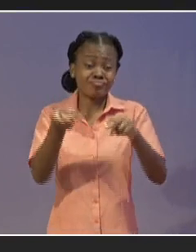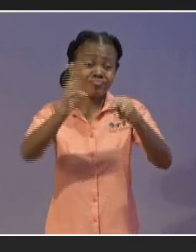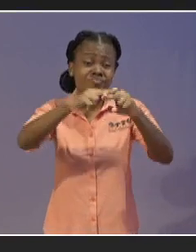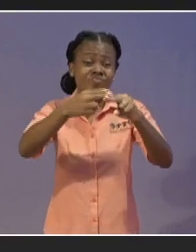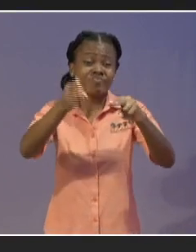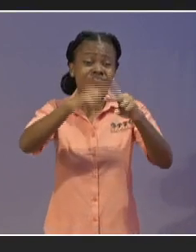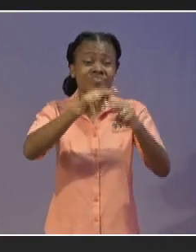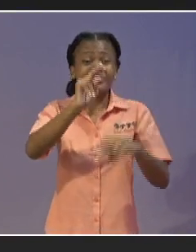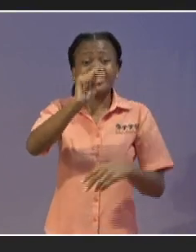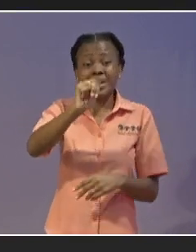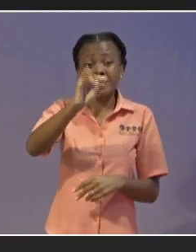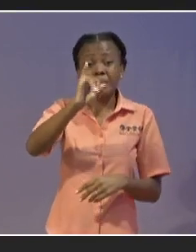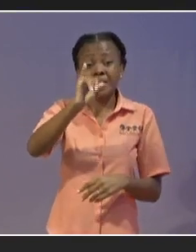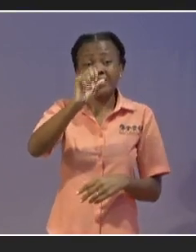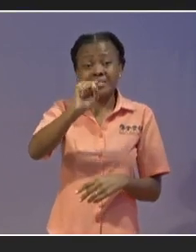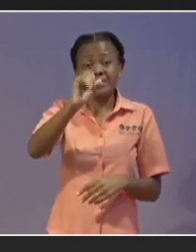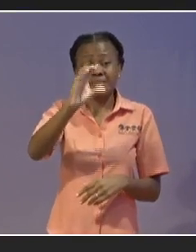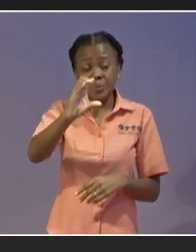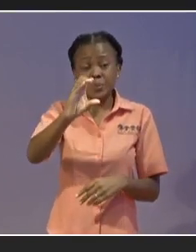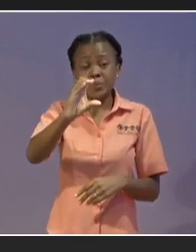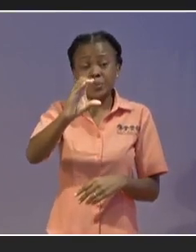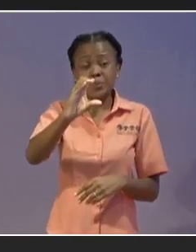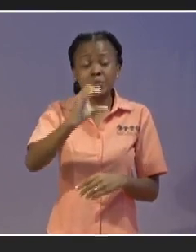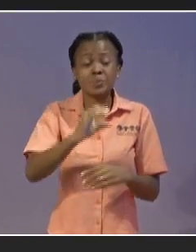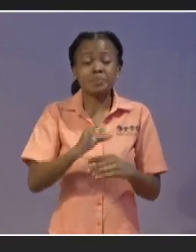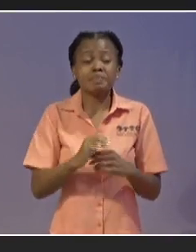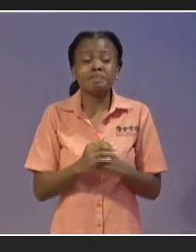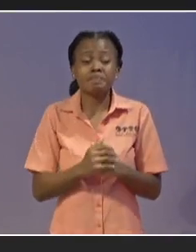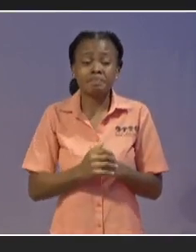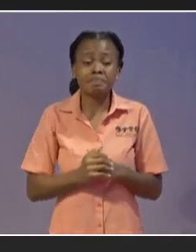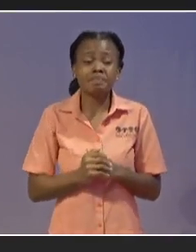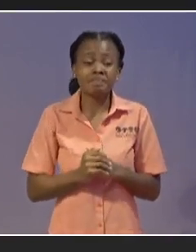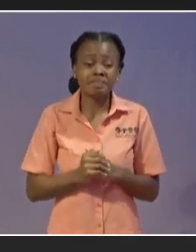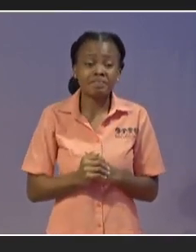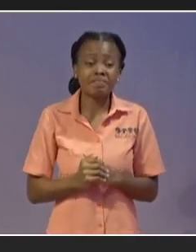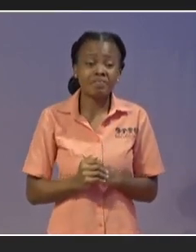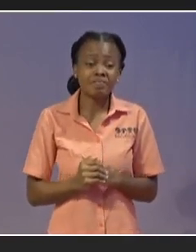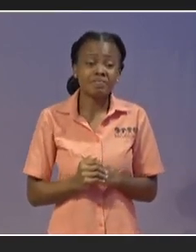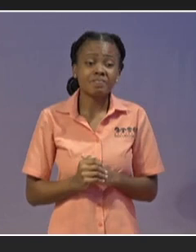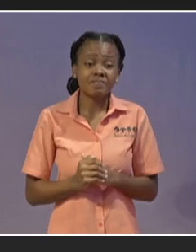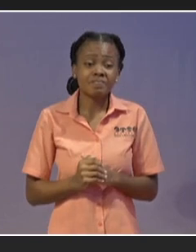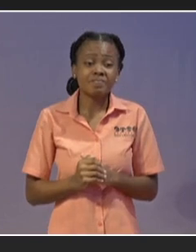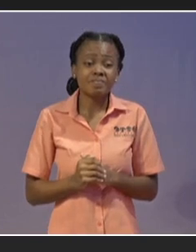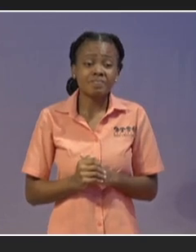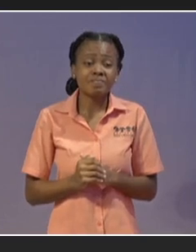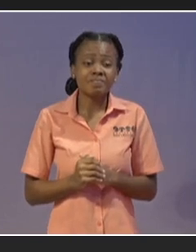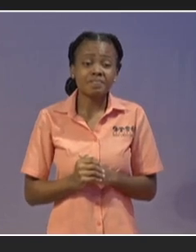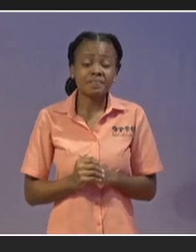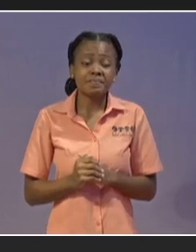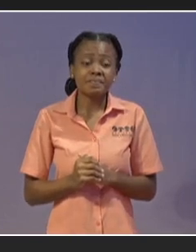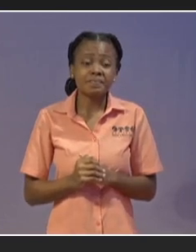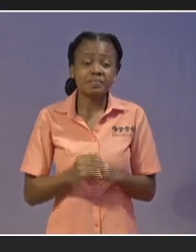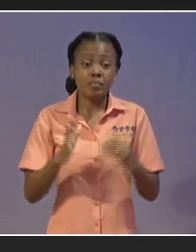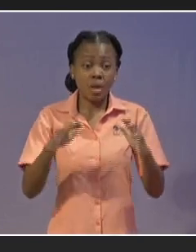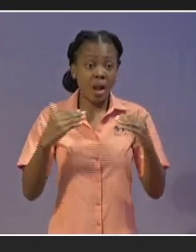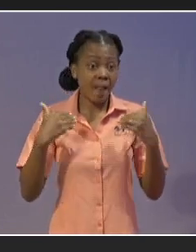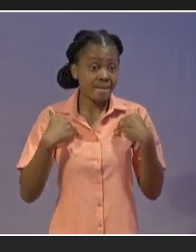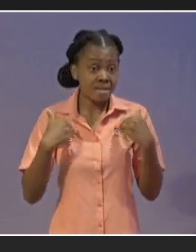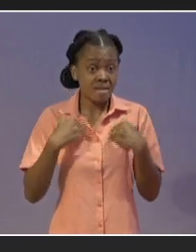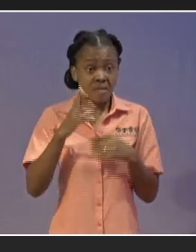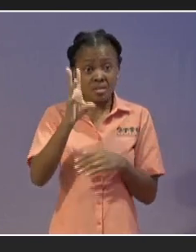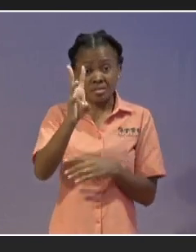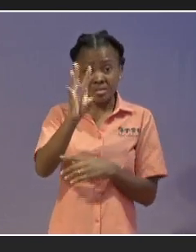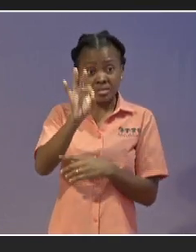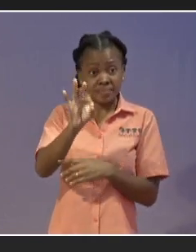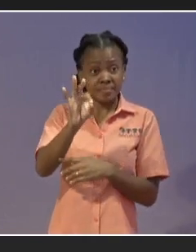So MIS-C being a multi-system inflammatory syndrome in children. So far we've had 69, and we're going to go probably